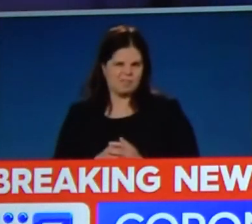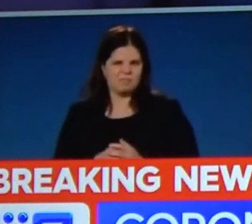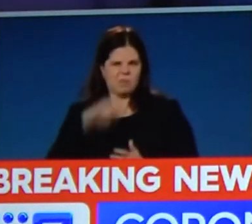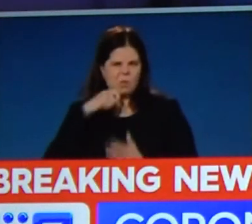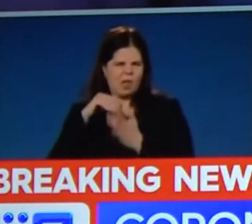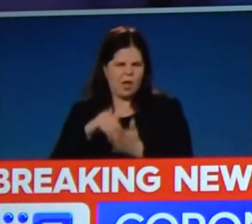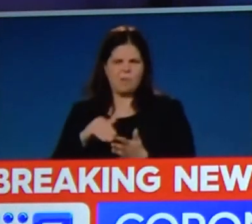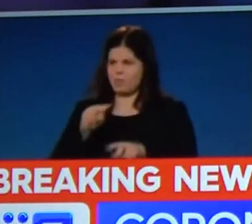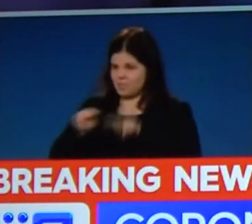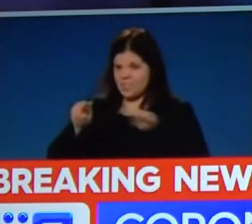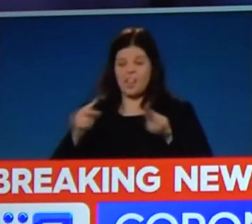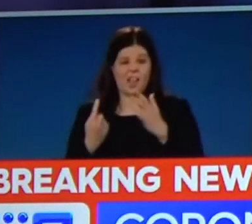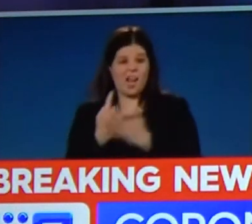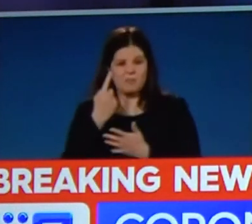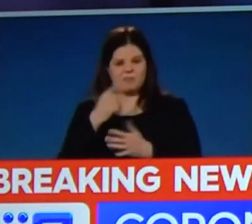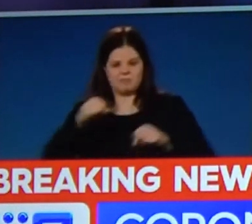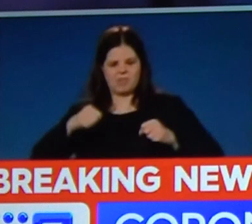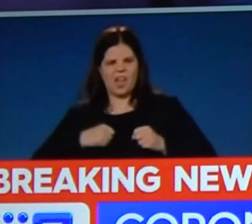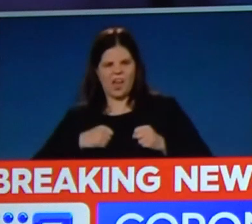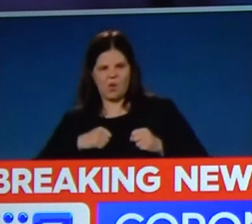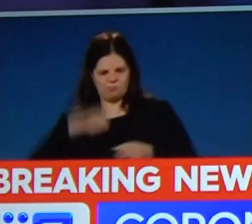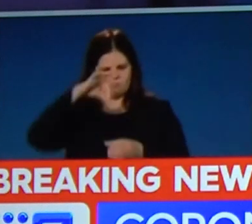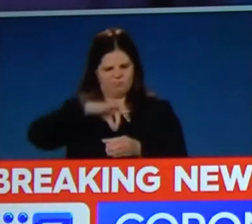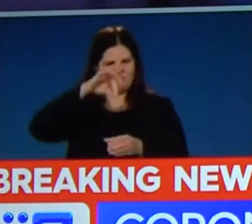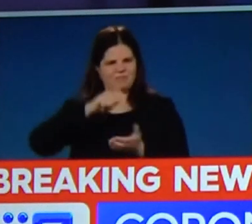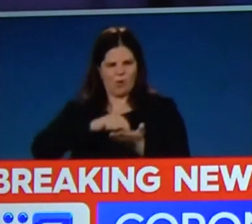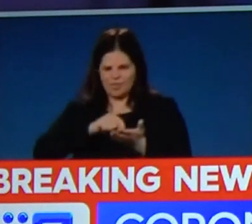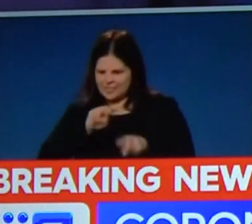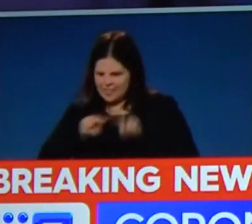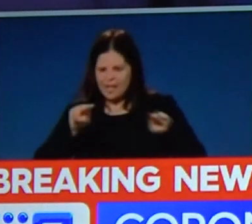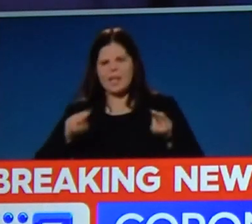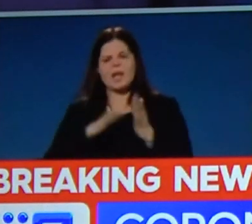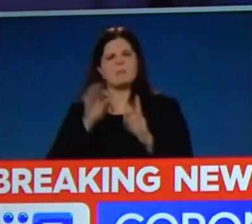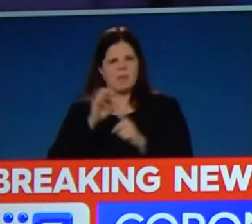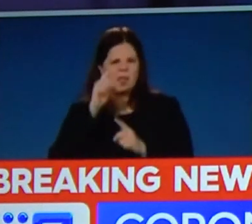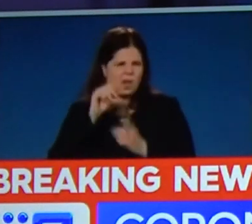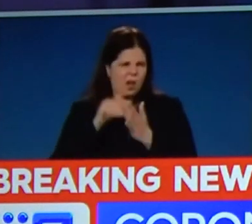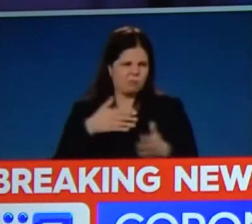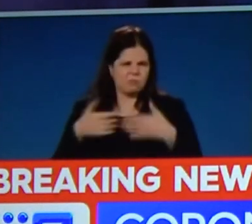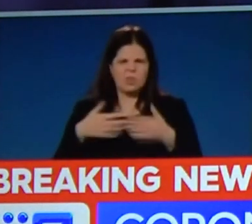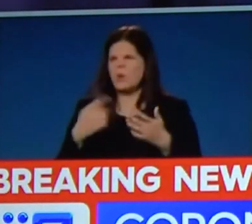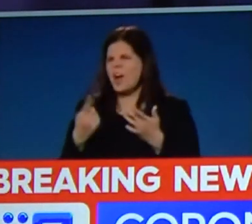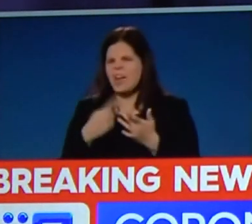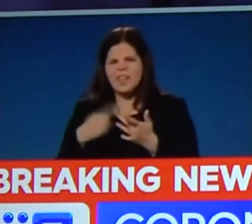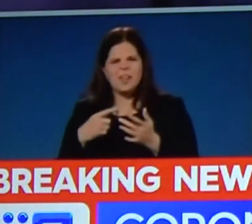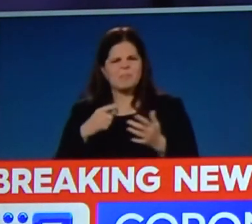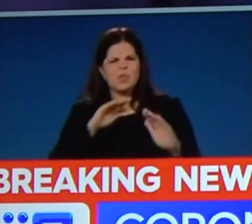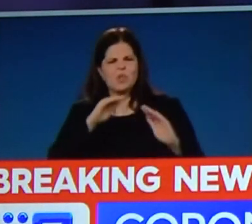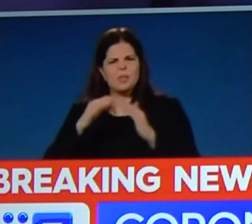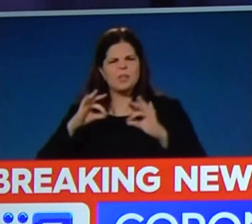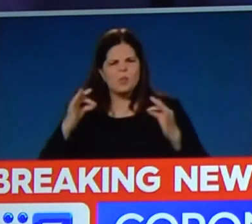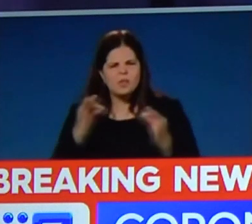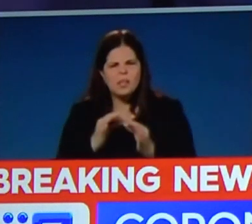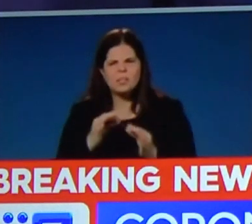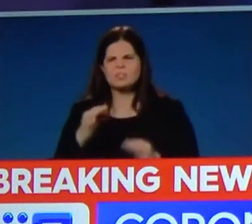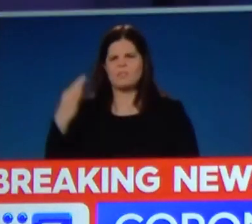that already happening through many of our electorate offices. But I'm sure they could get support through other local community organisations, volunteer groups,